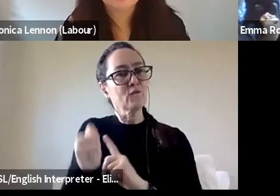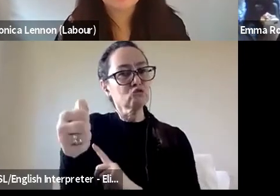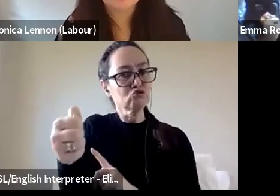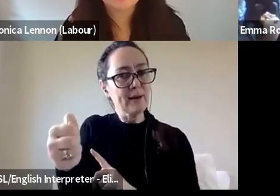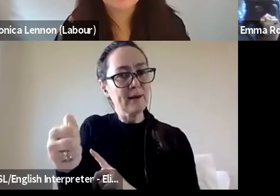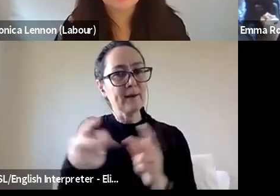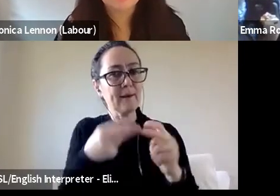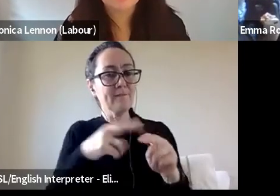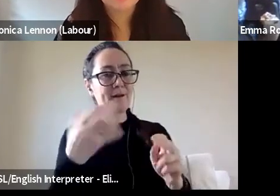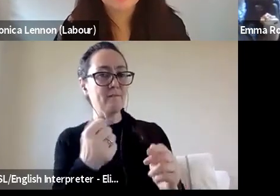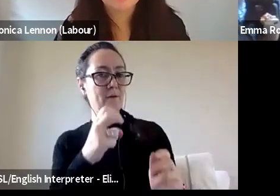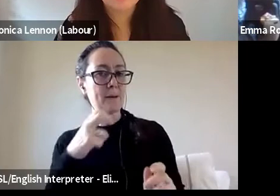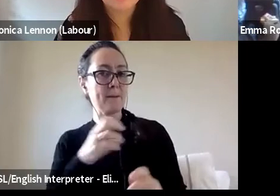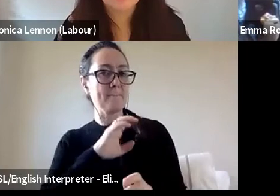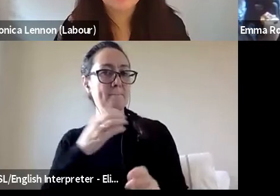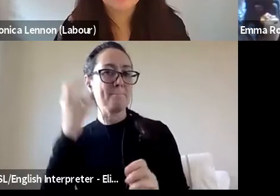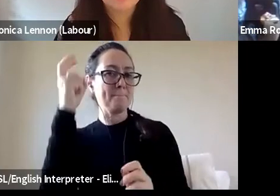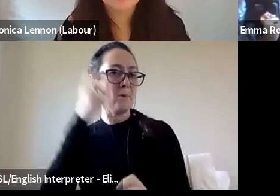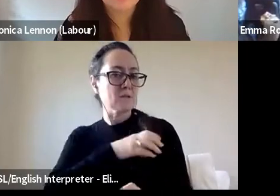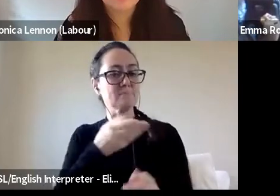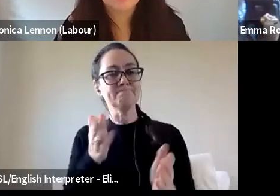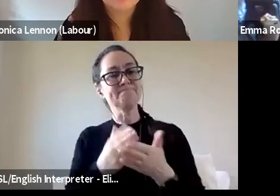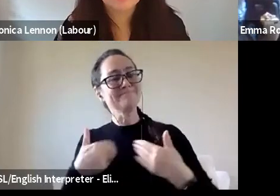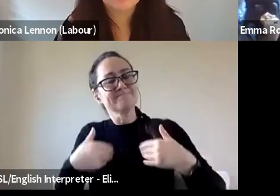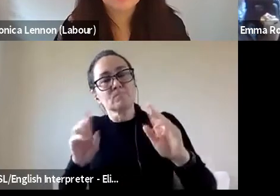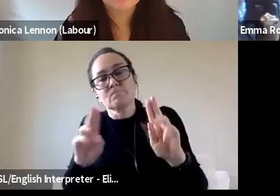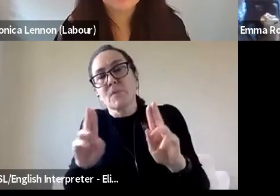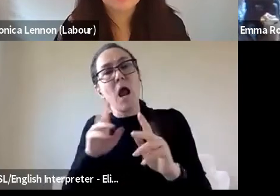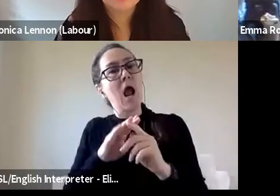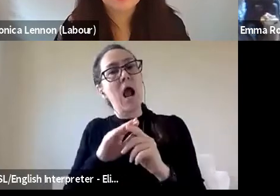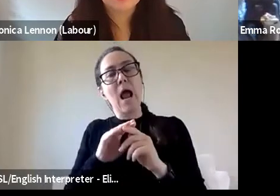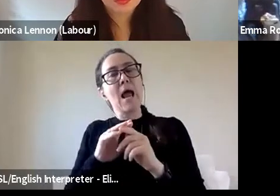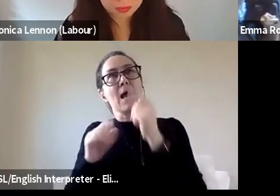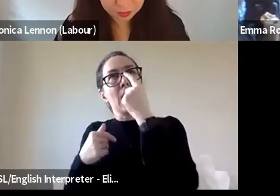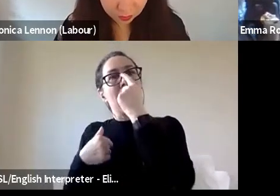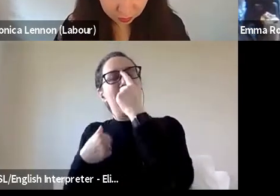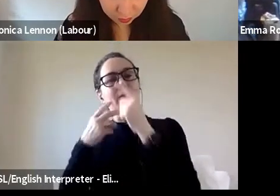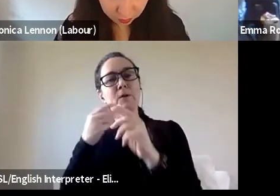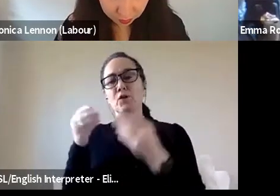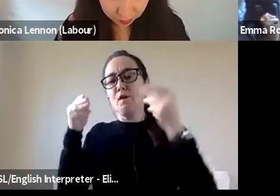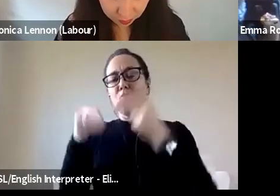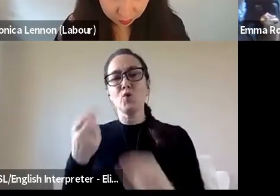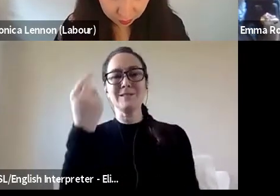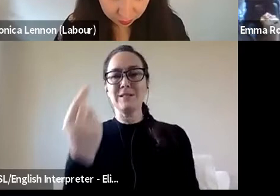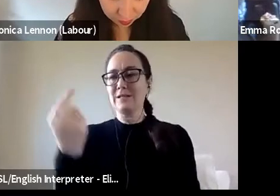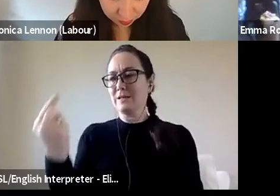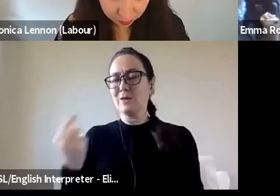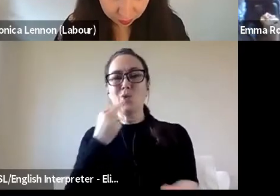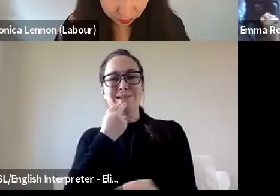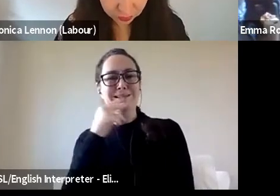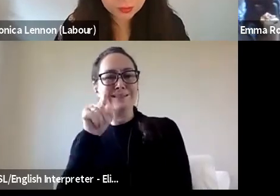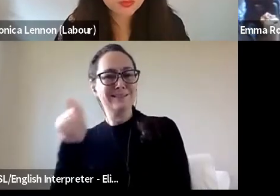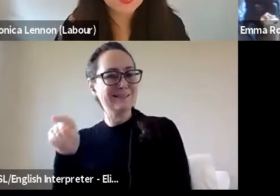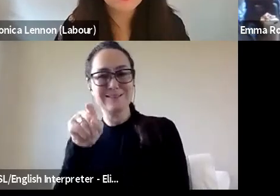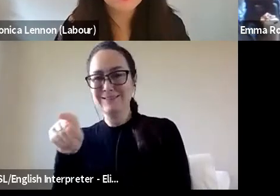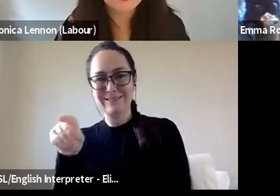benefits to the right individuals. I wouldn't go for a universal straight across the board on that one. I would